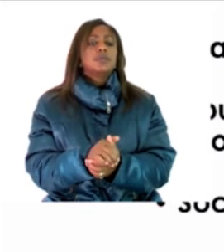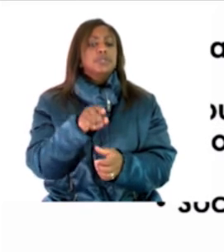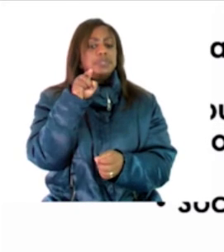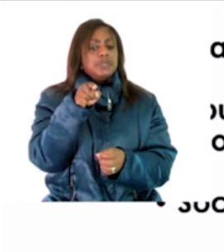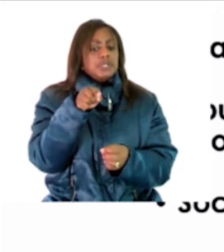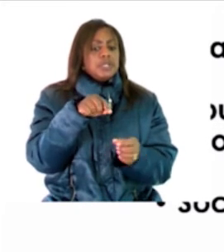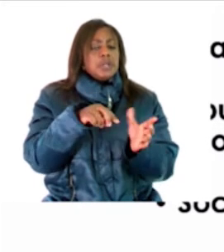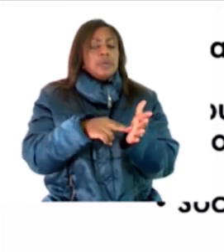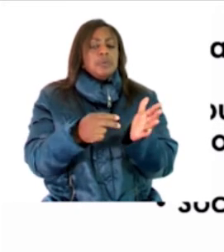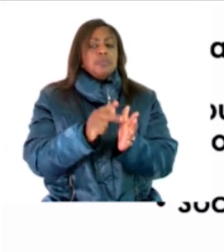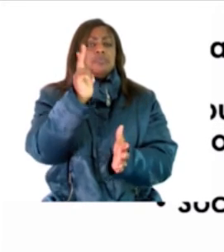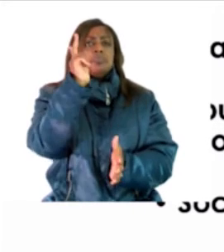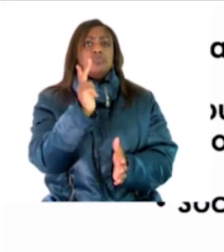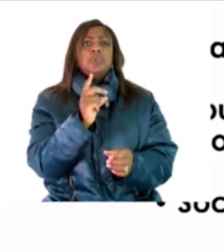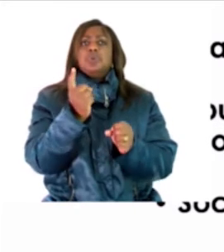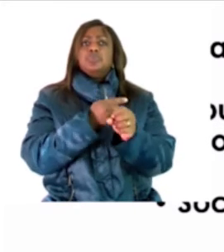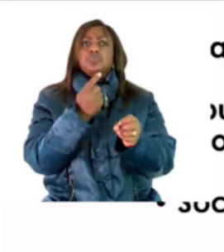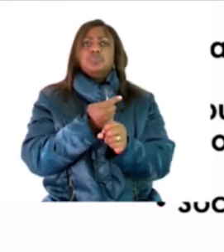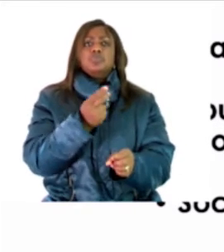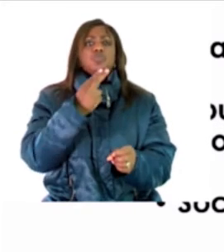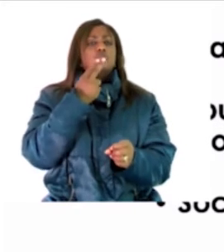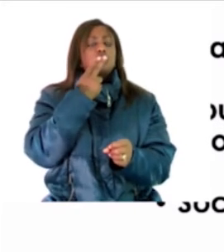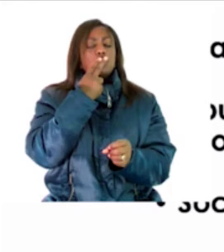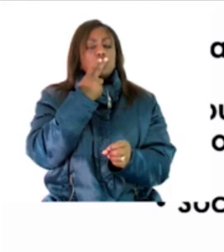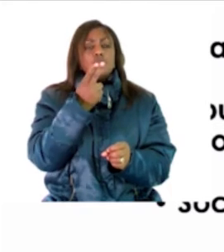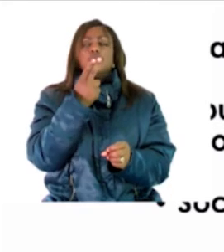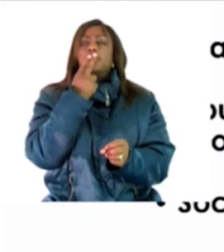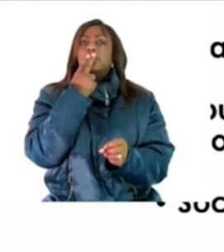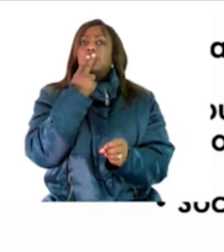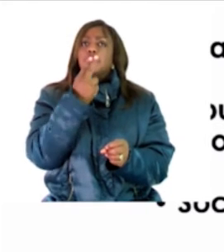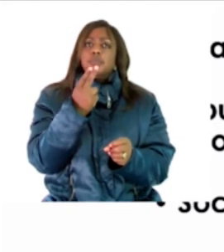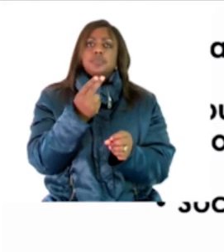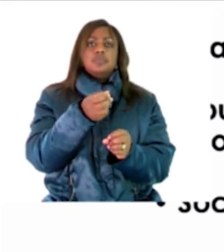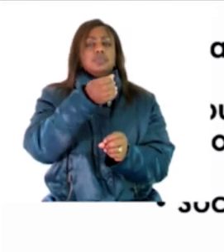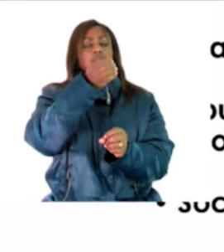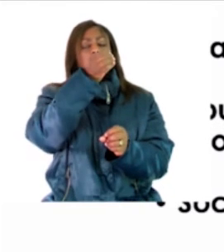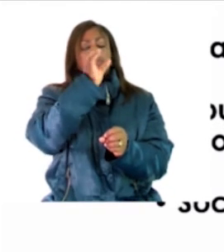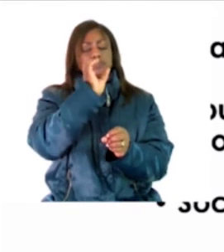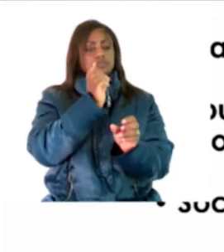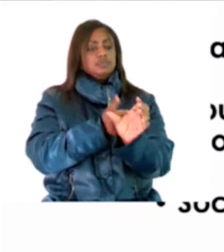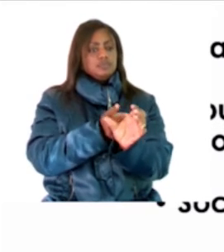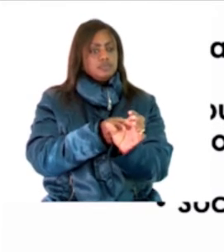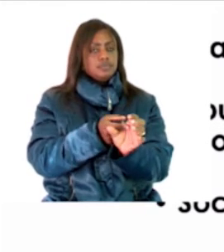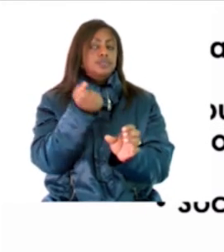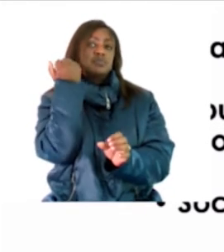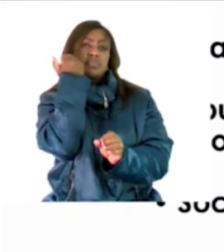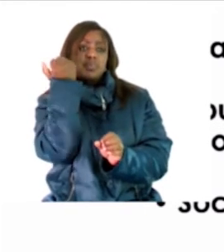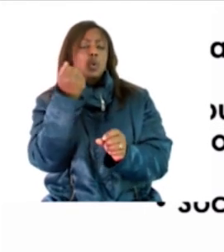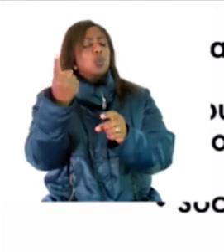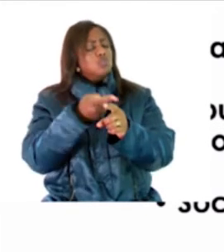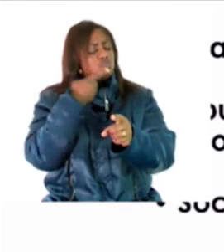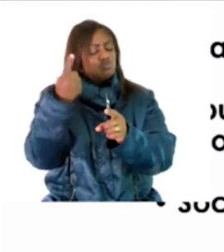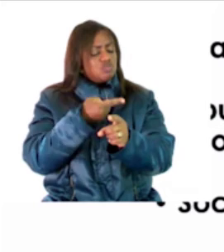Substance abuse is when a person uses substances such as alcohol, tobacco, or drugs